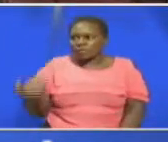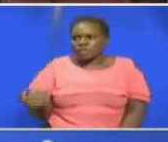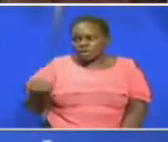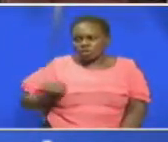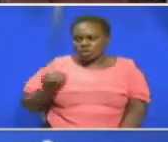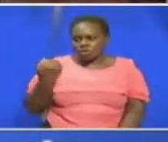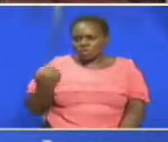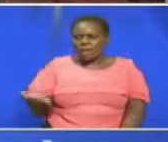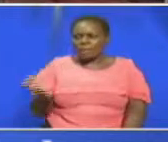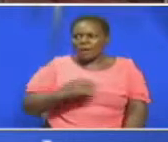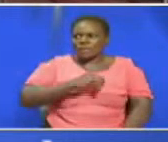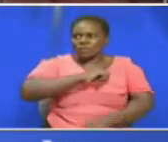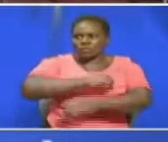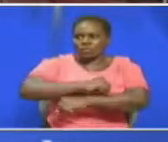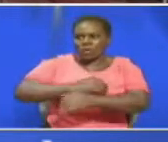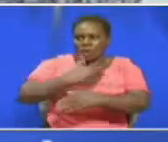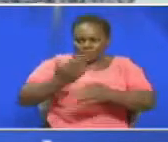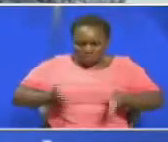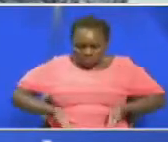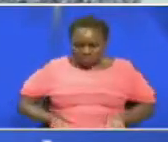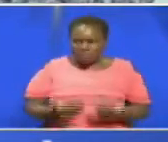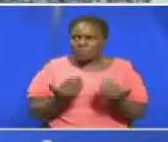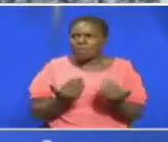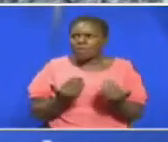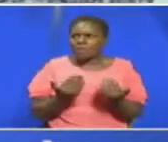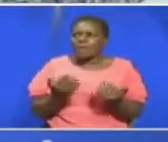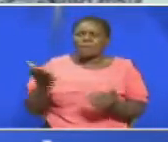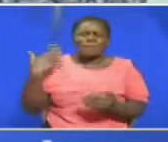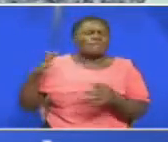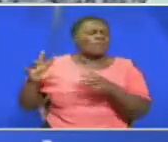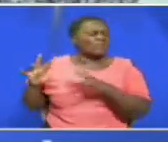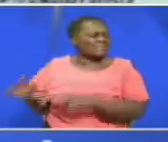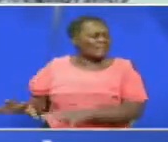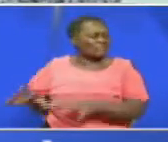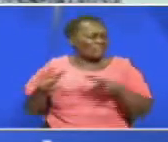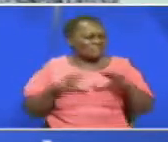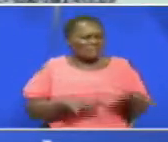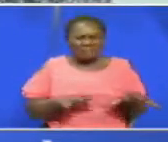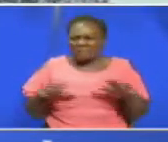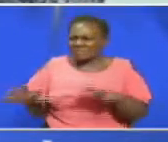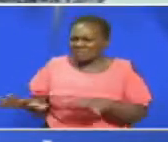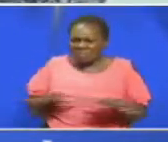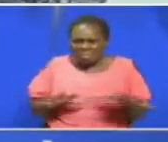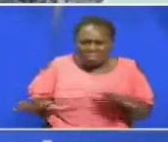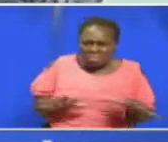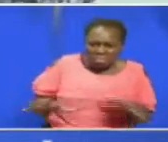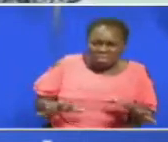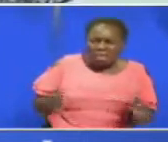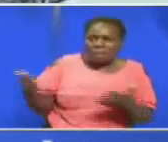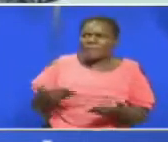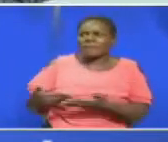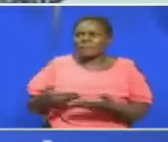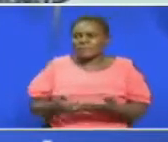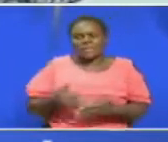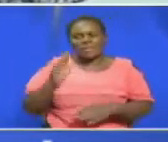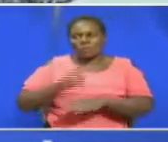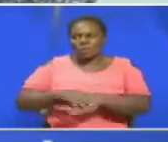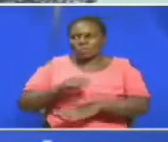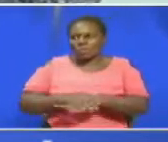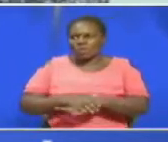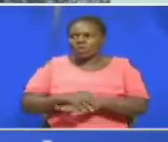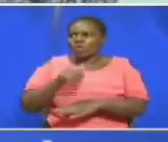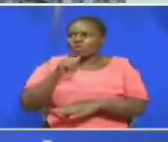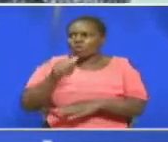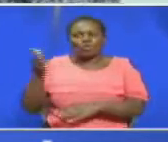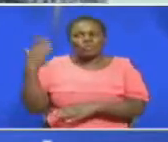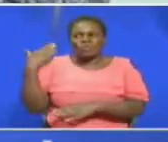daughter went back to school after giving birth. Belen tukwe tunasumbuka na watoto na wakati huu tukuleta watoto hapo banakuwa basuri kabisa sika